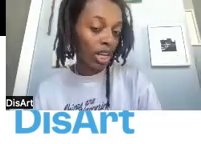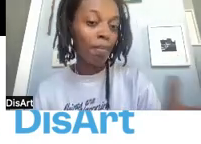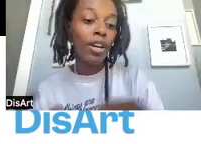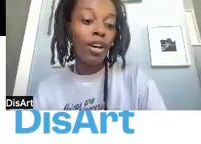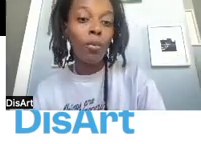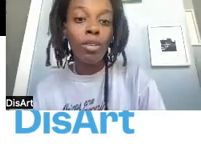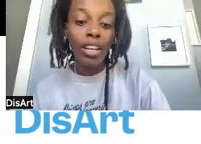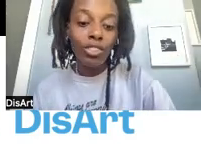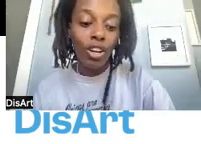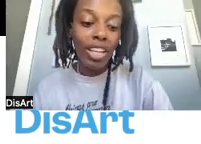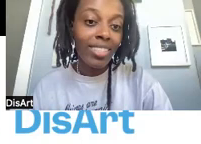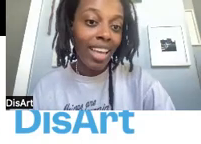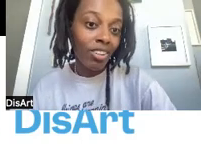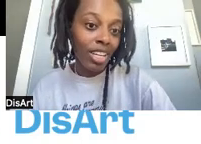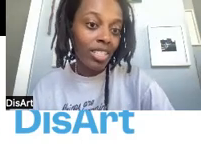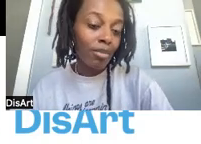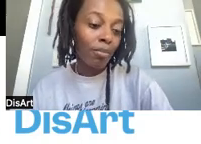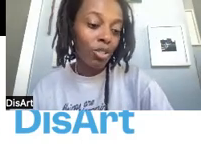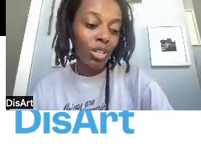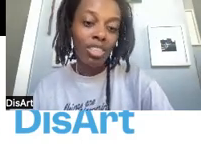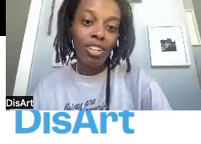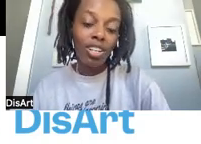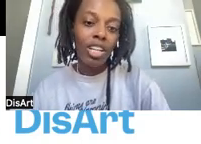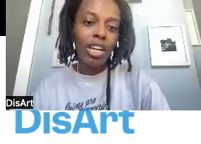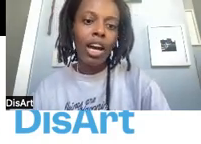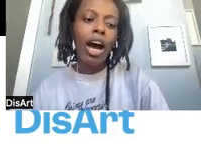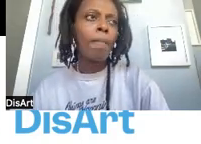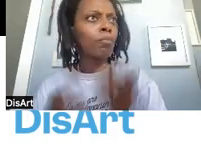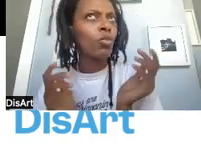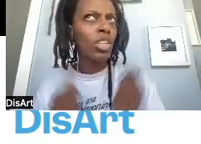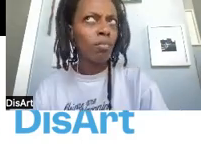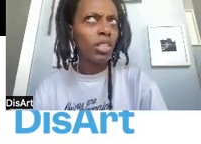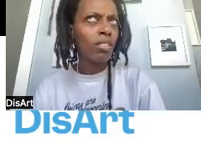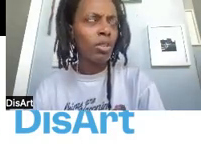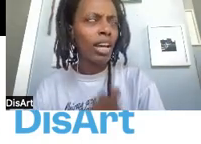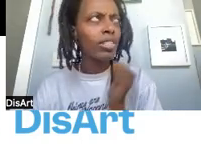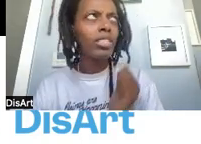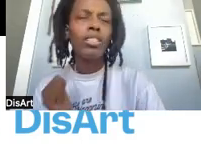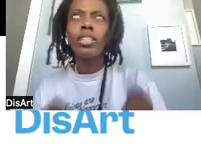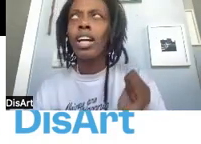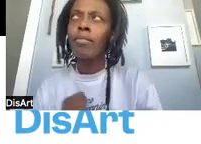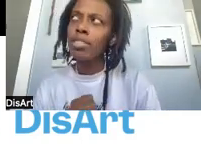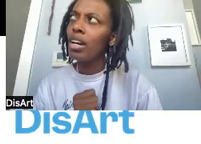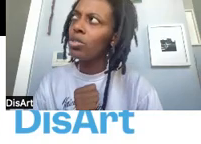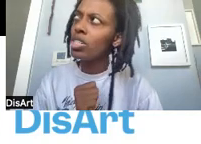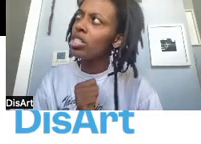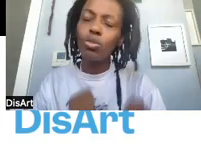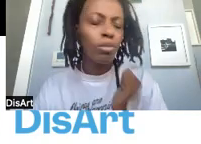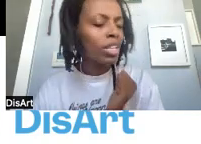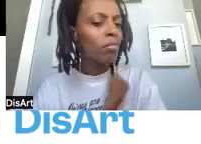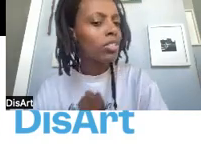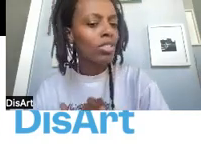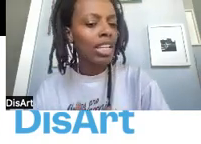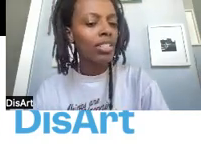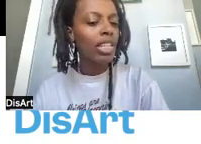his workshop, will be held on that Saturday, September 23rd. We believe we have a time for that, which is